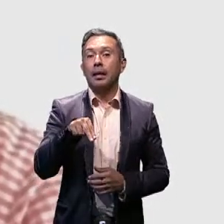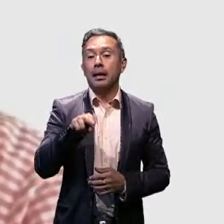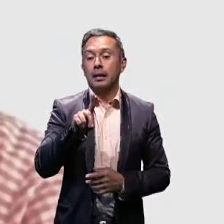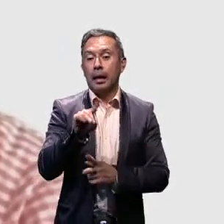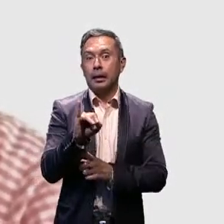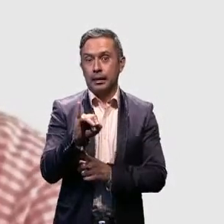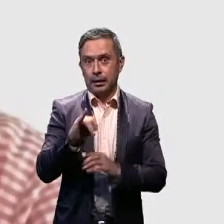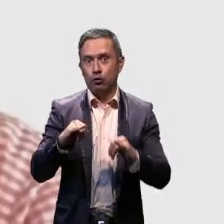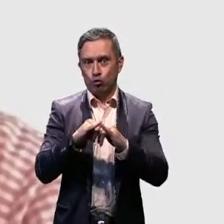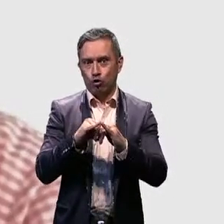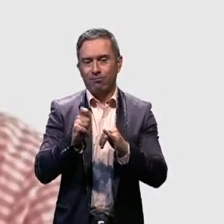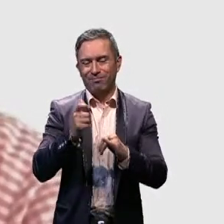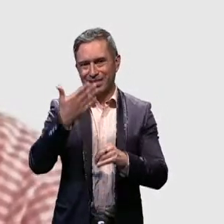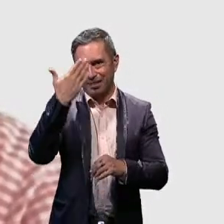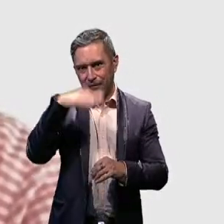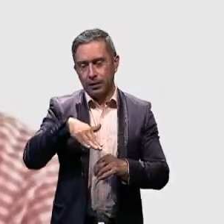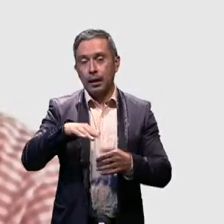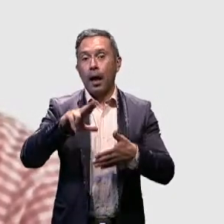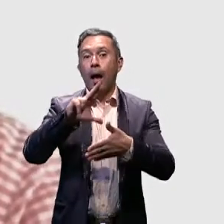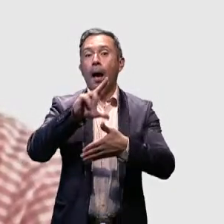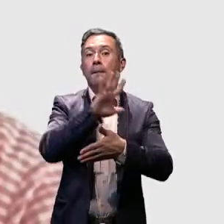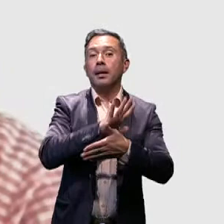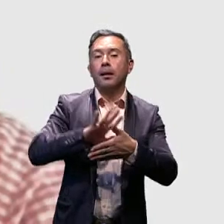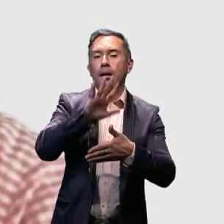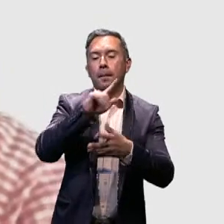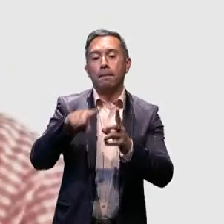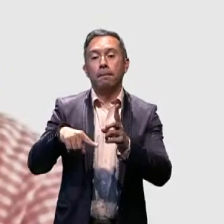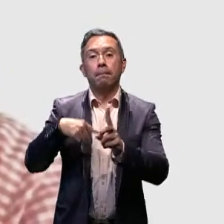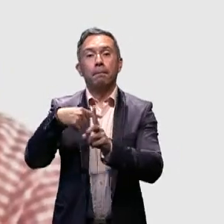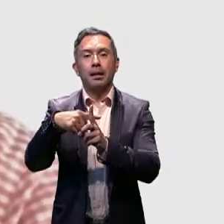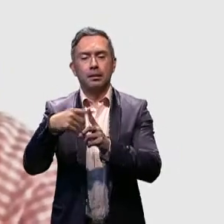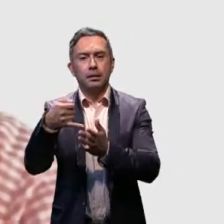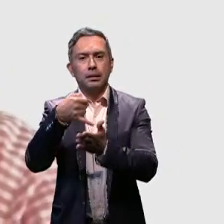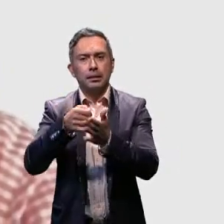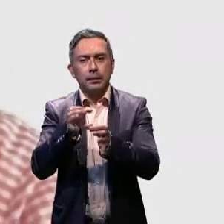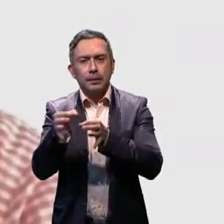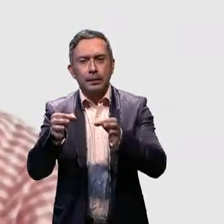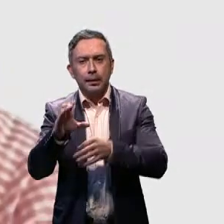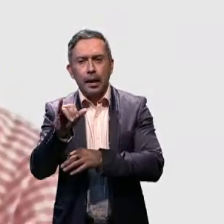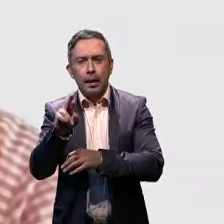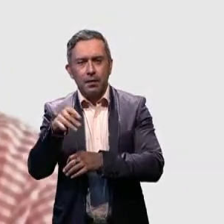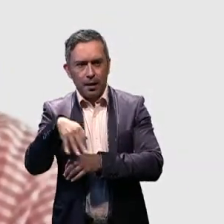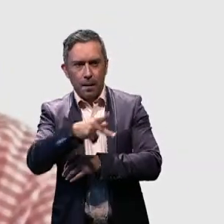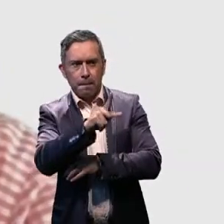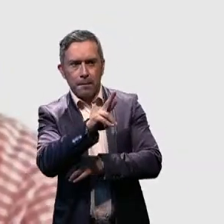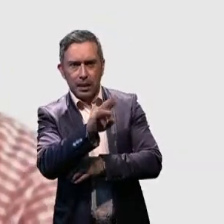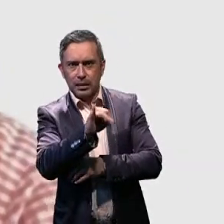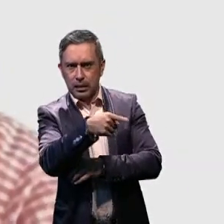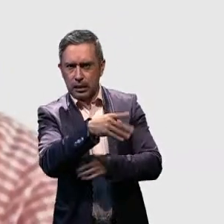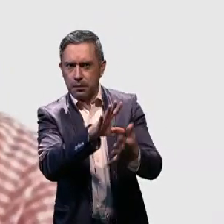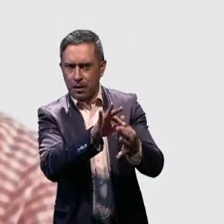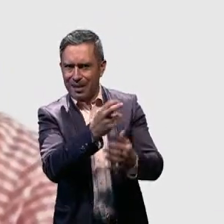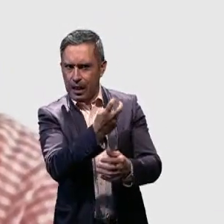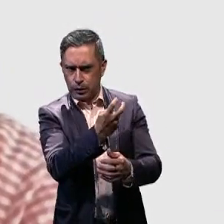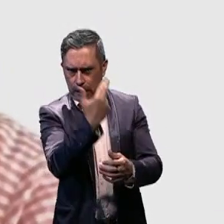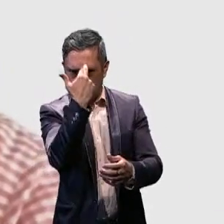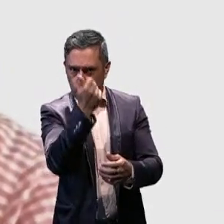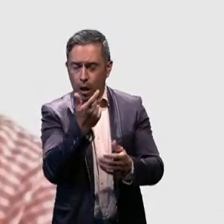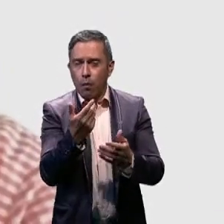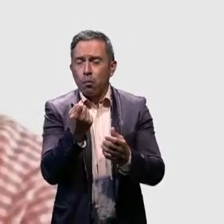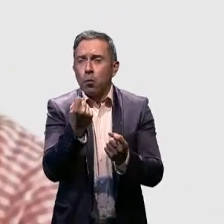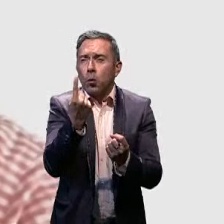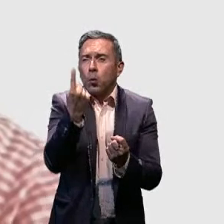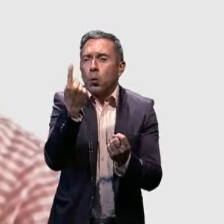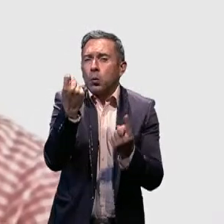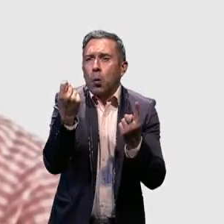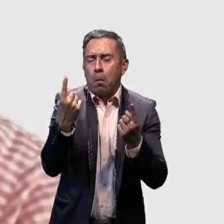Caribe, NDI, we understand that Latin America and the Caribbean, con muy pocas excepciones, vive una época de amenazas, riesgos y as